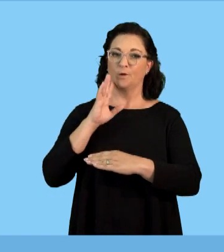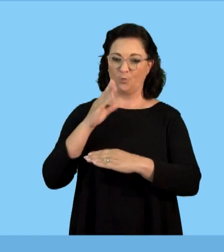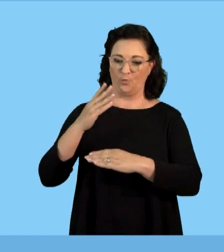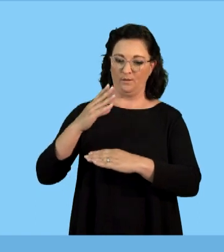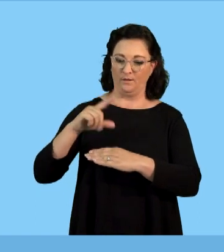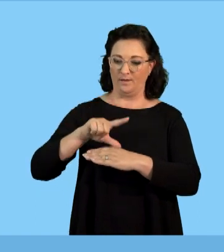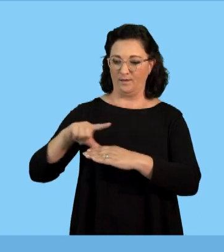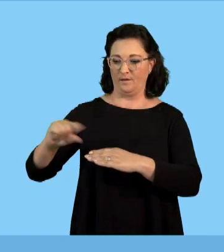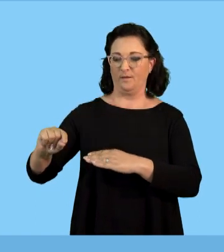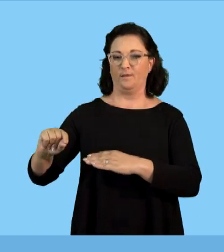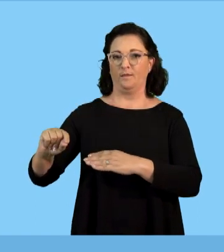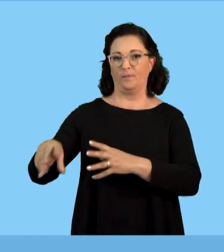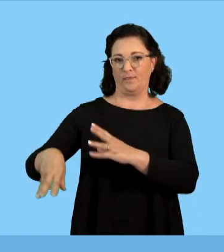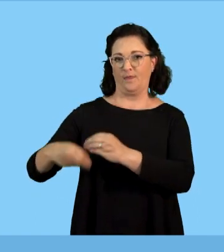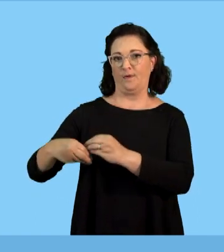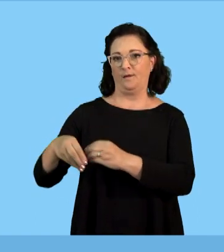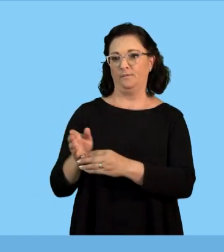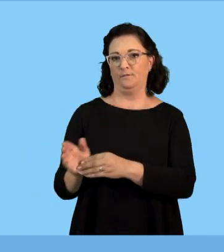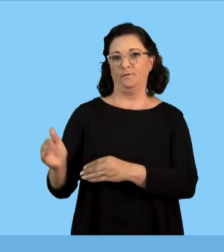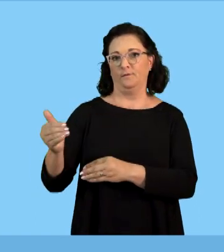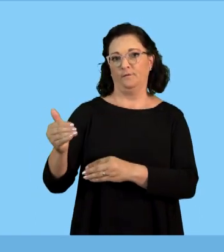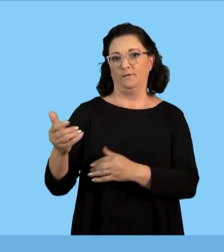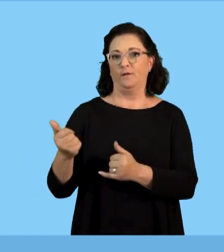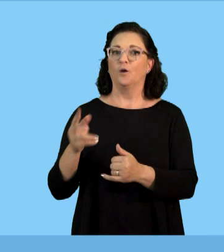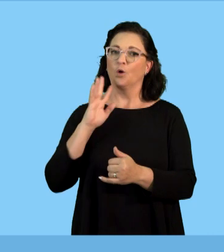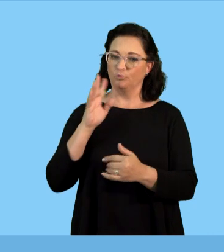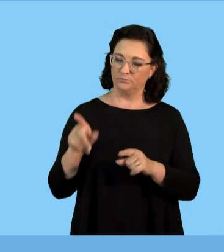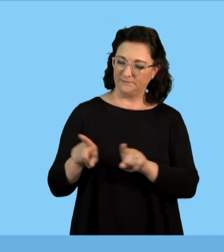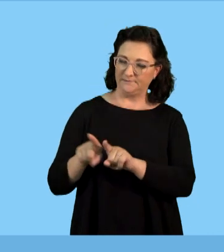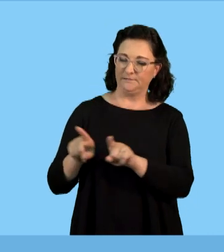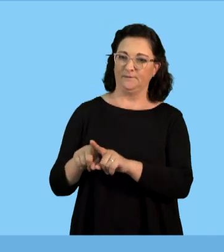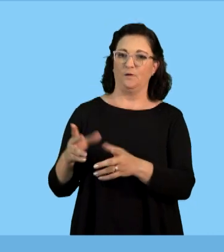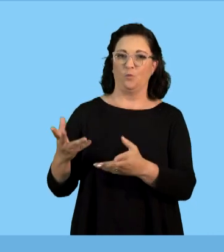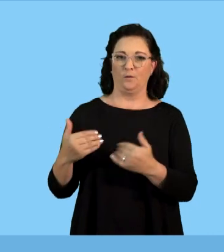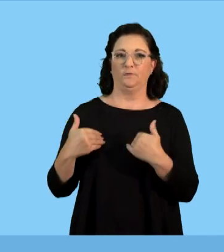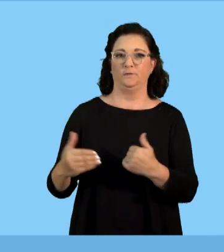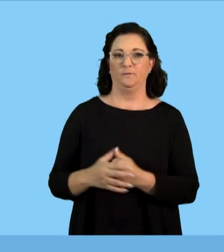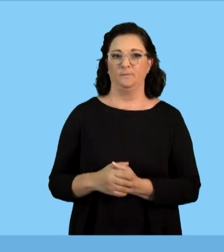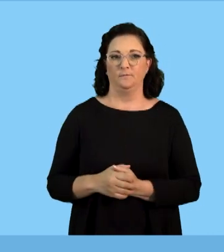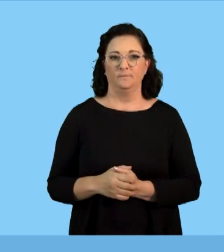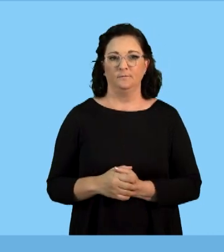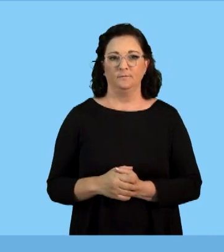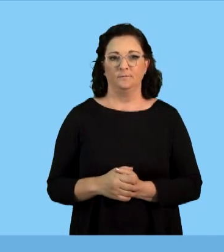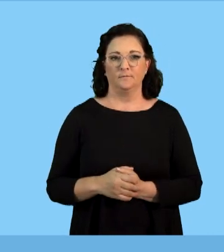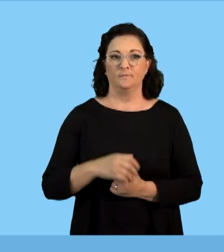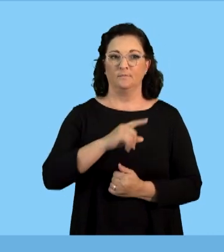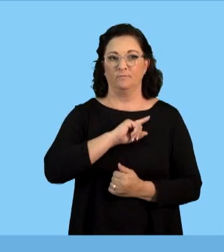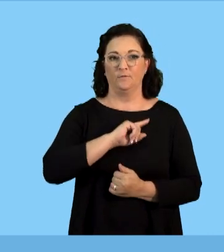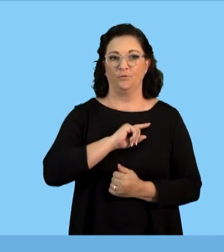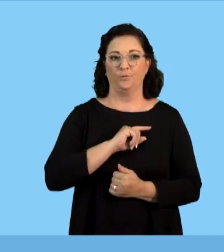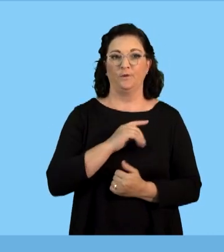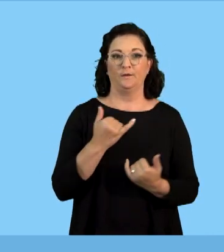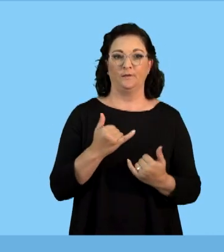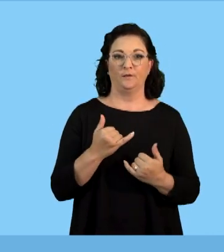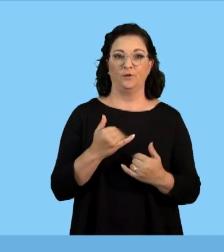wire will still add up again there to get back to the initial current that we started with. So we are saying again that there